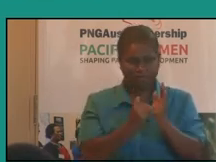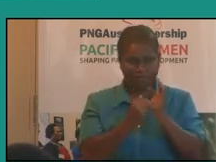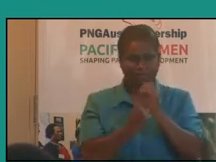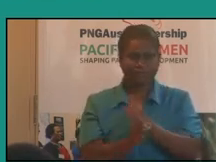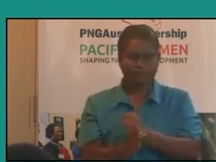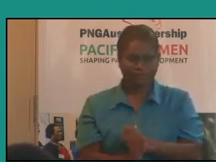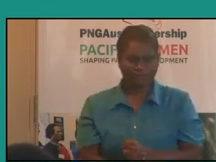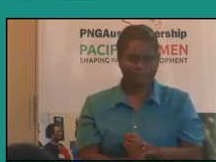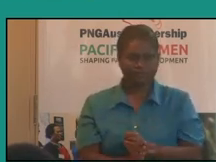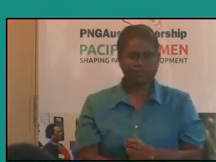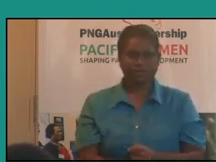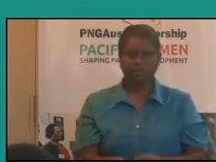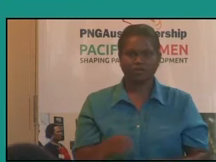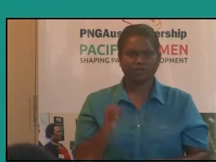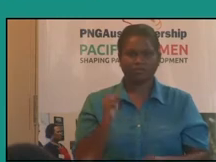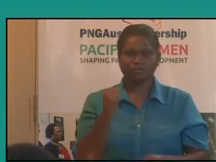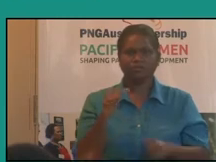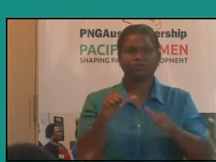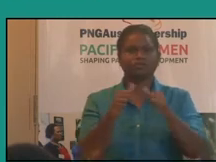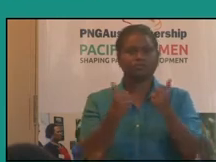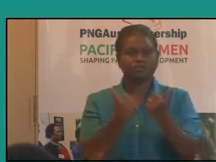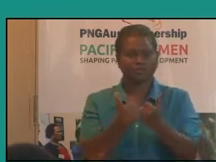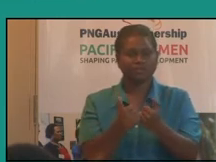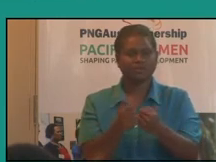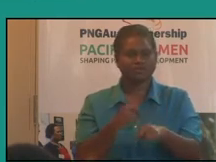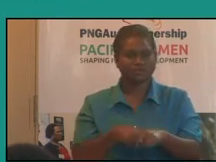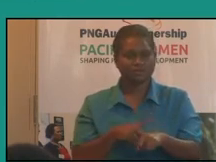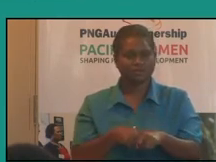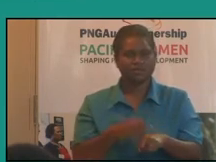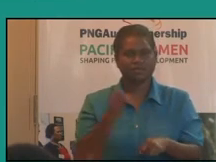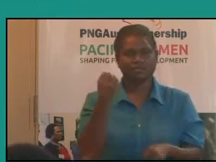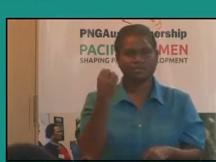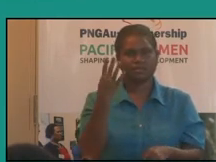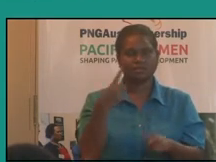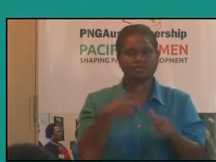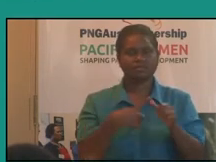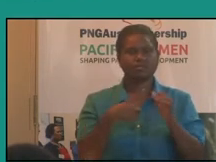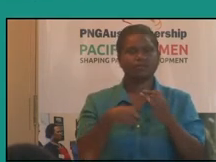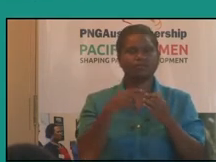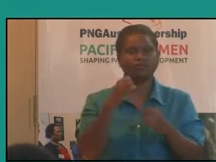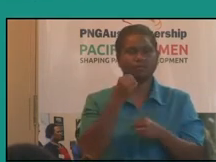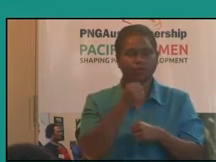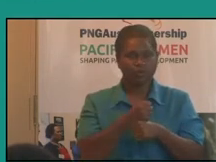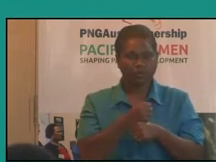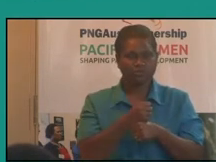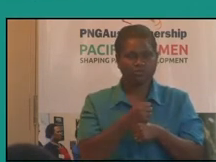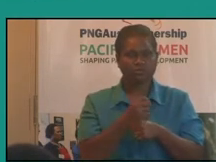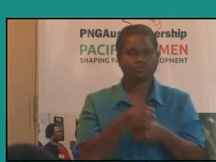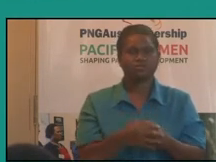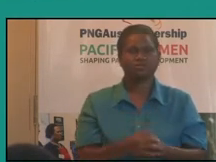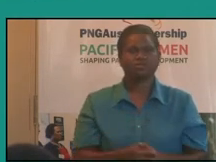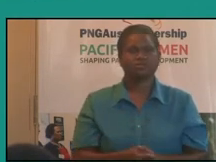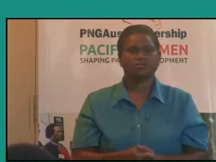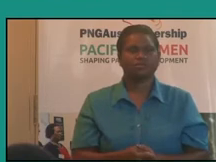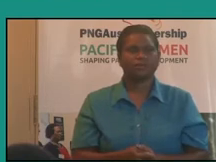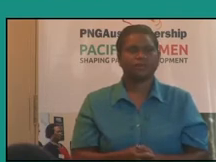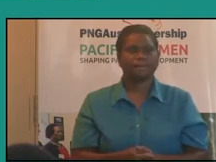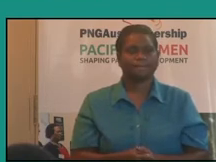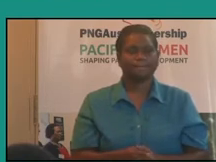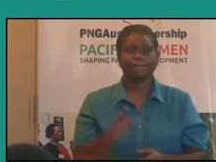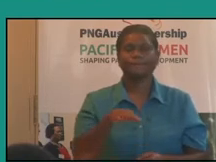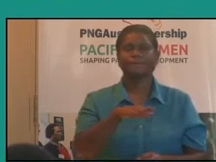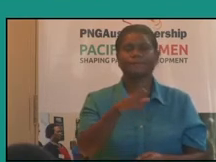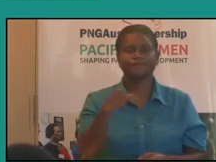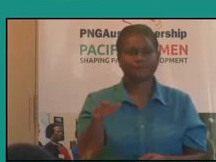of the limited time that we have left. Parliament will be in session on the 10th of August. And I guess the passage of all